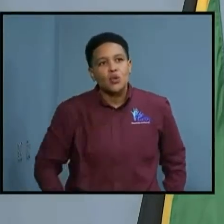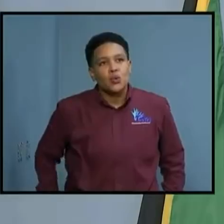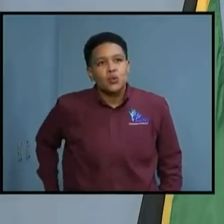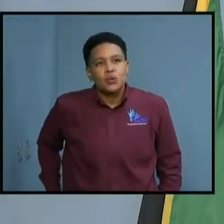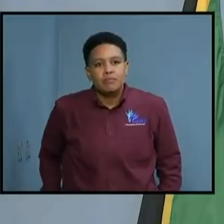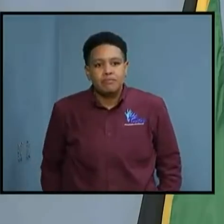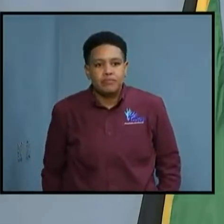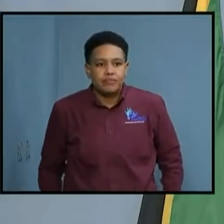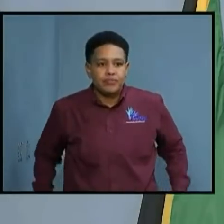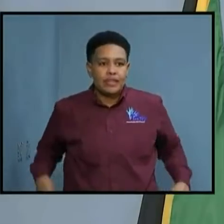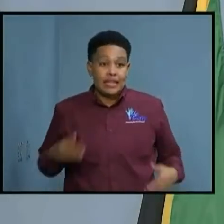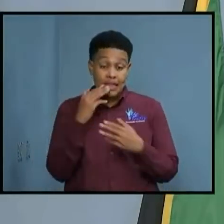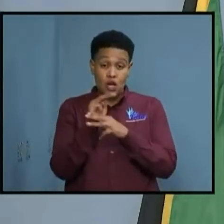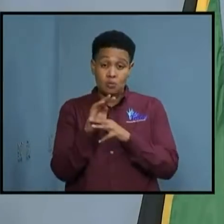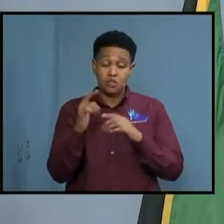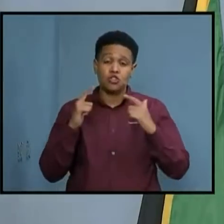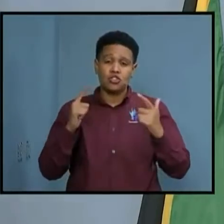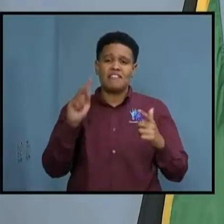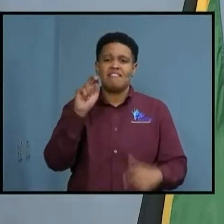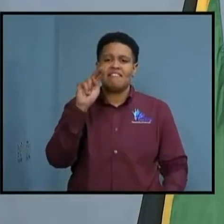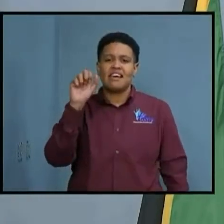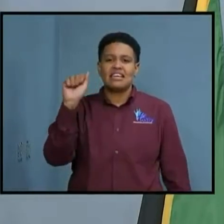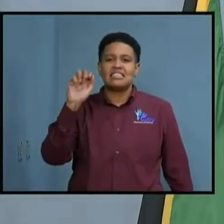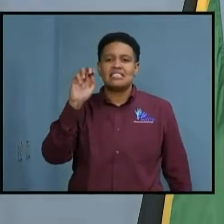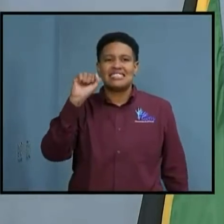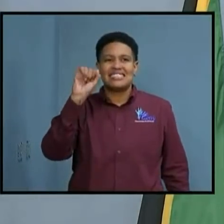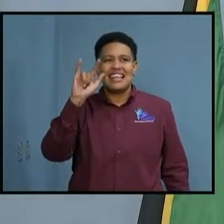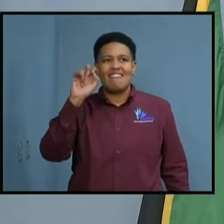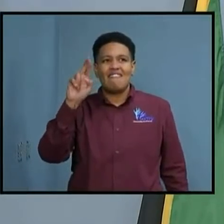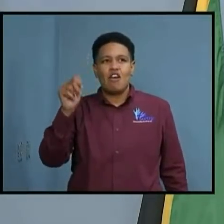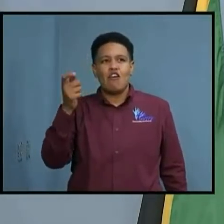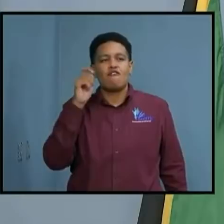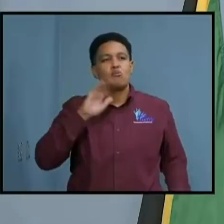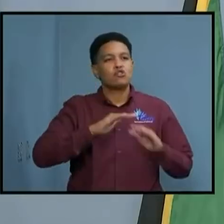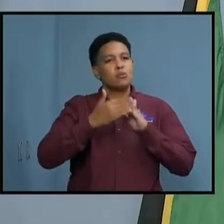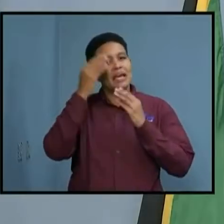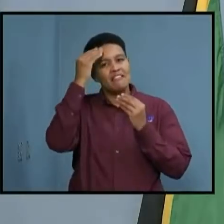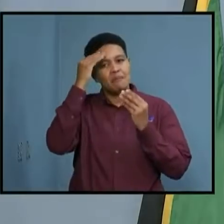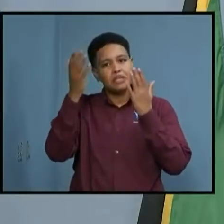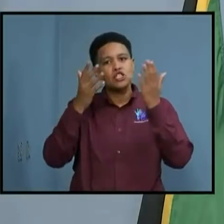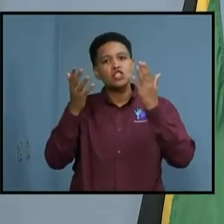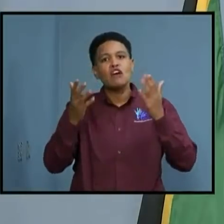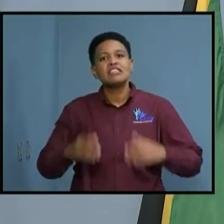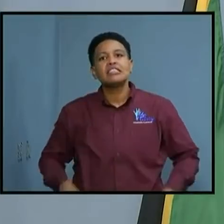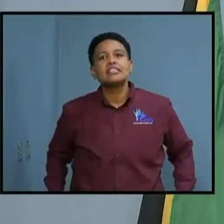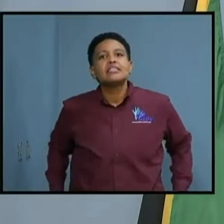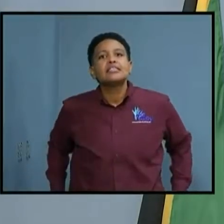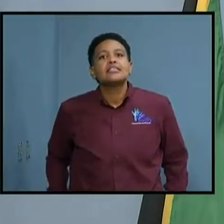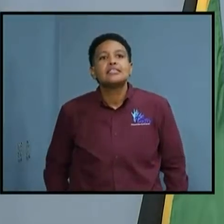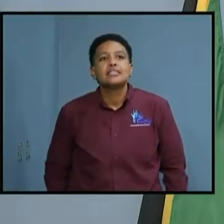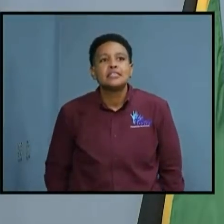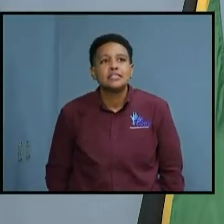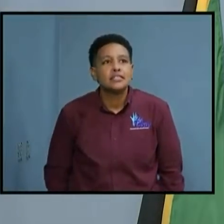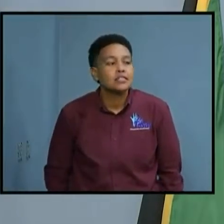Thank you, Minister. Let's go over to Vanessa Silvera from Jamaica Information Service.